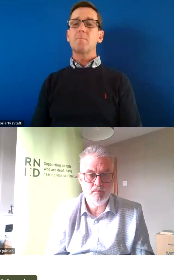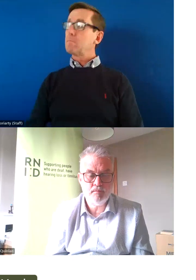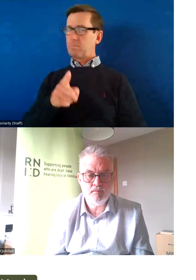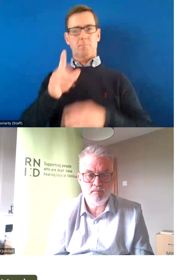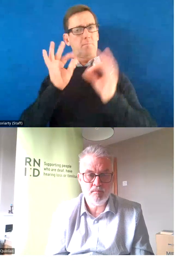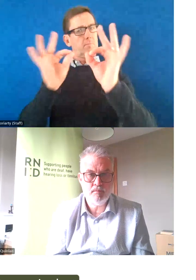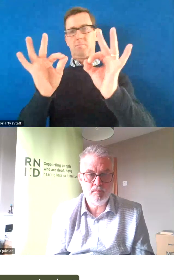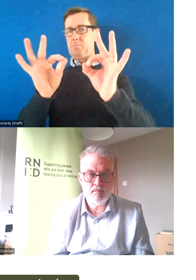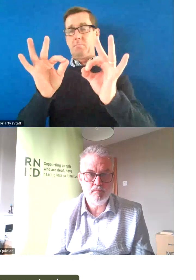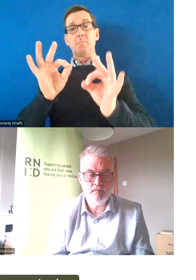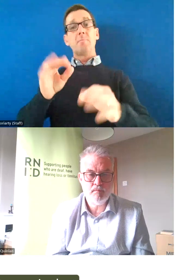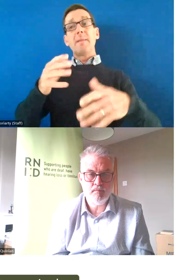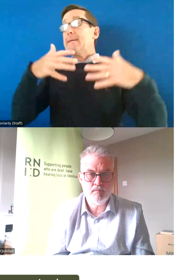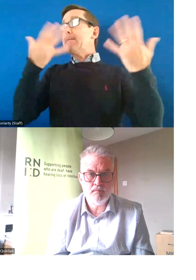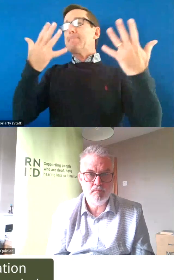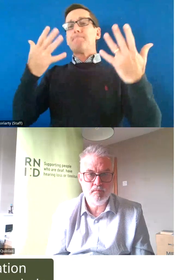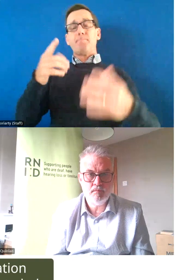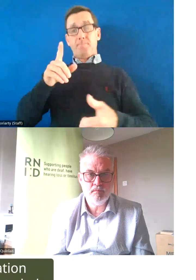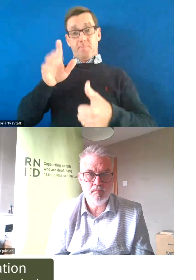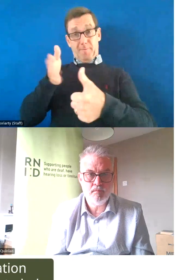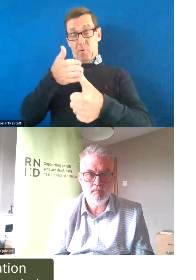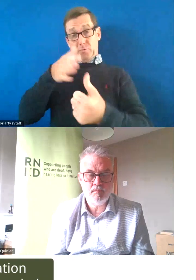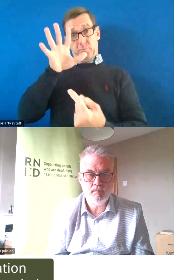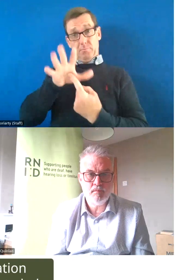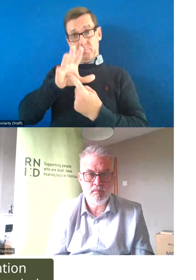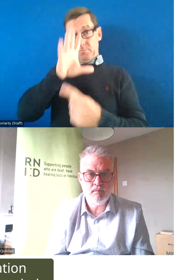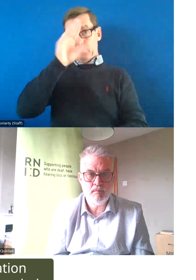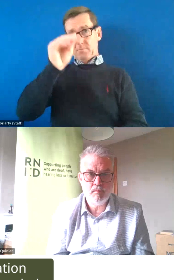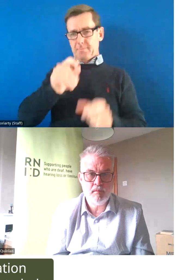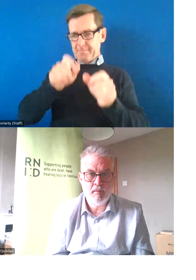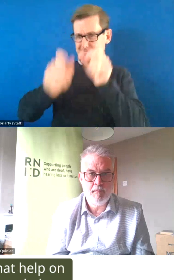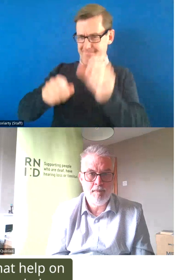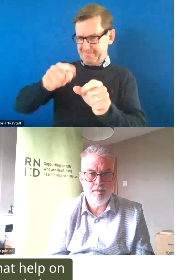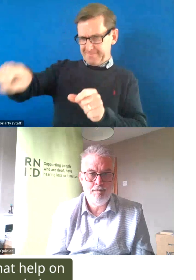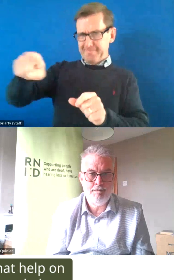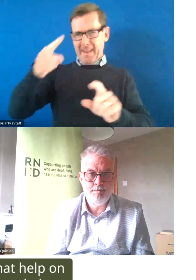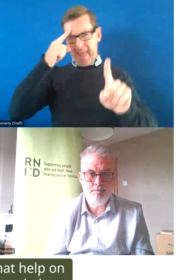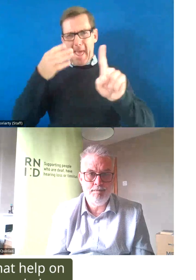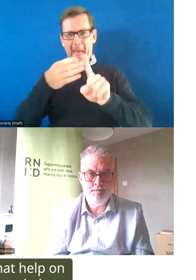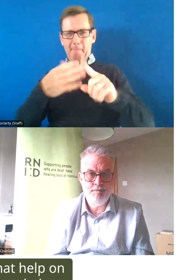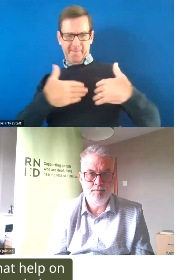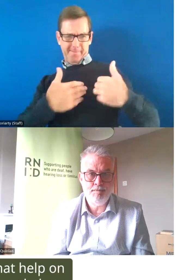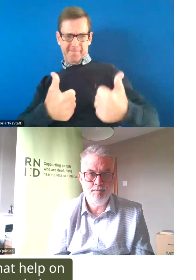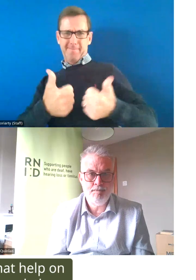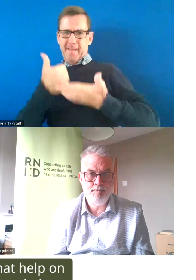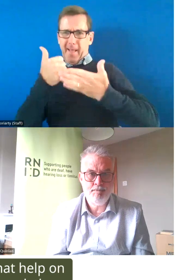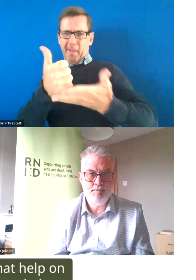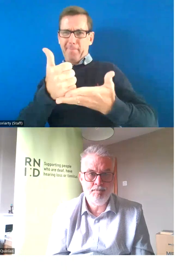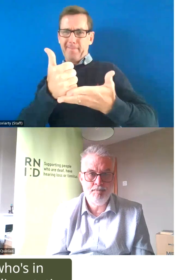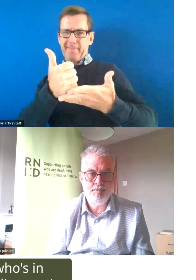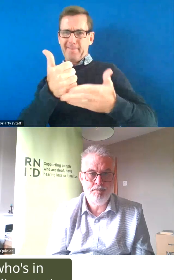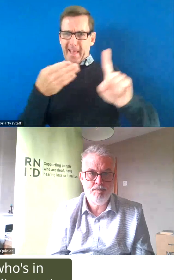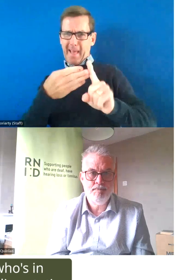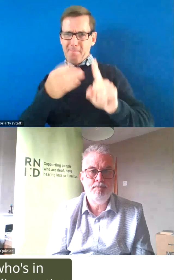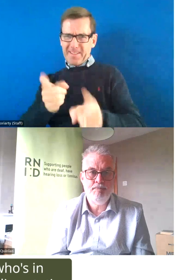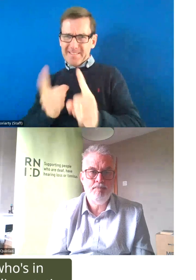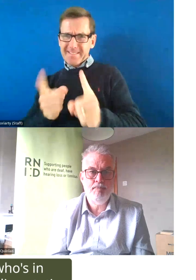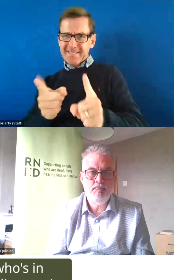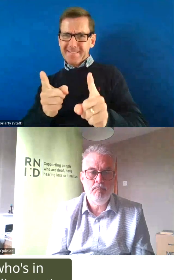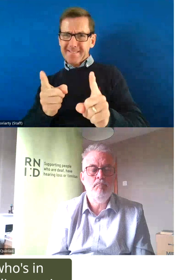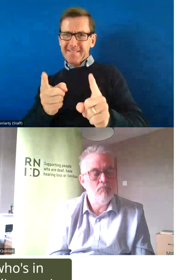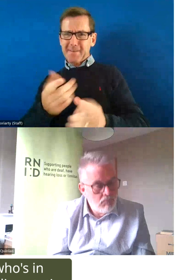Absolutely. Yeah. So the first thing to say is that polling station staff are there to help. So if you need that help on the day, please do ask them. The